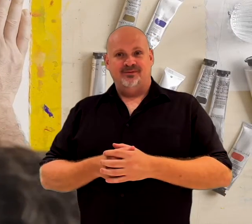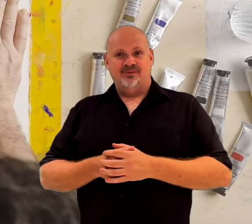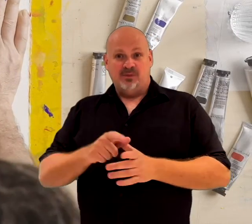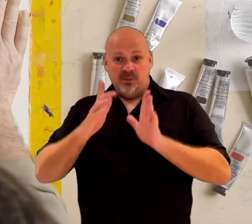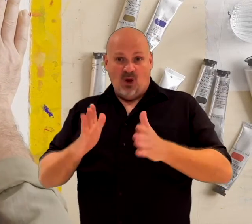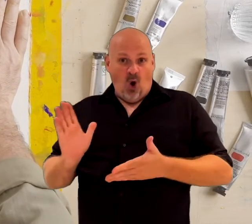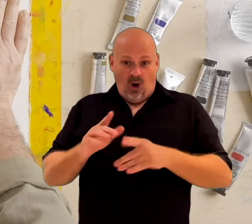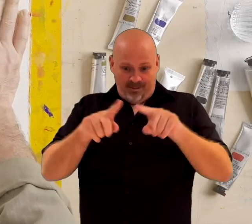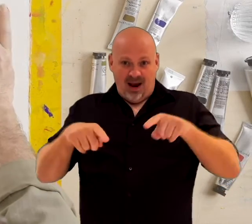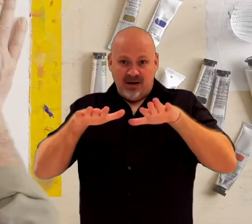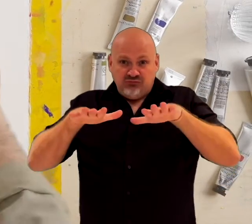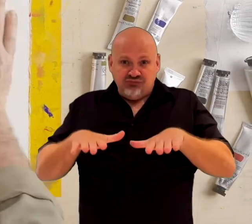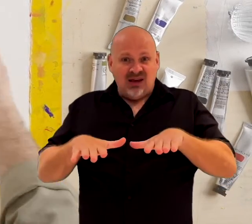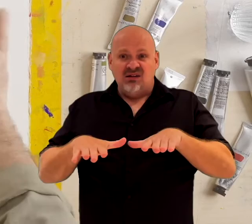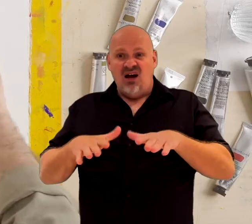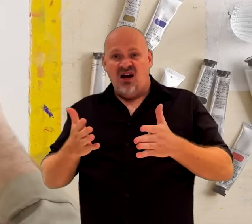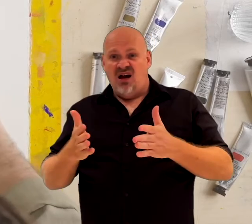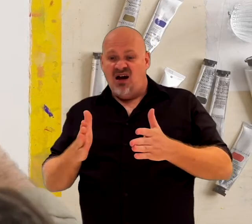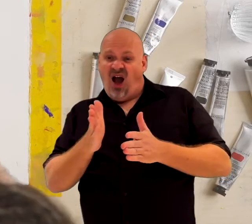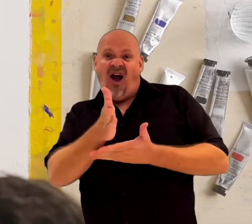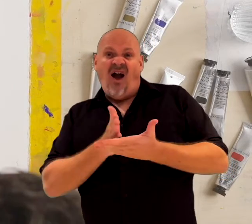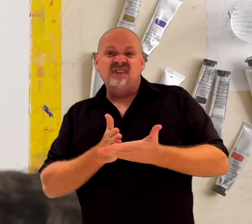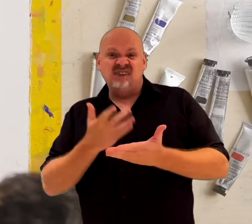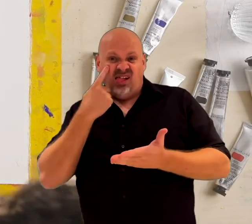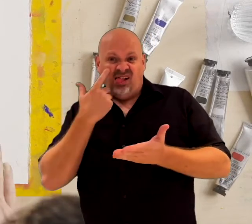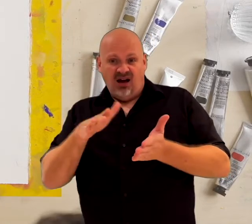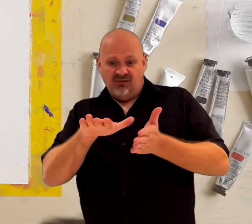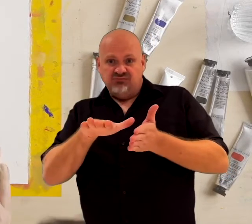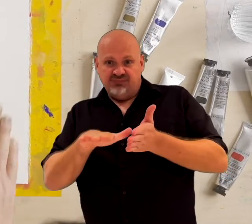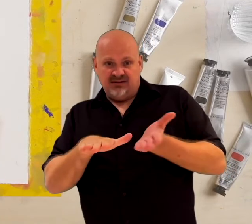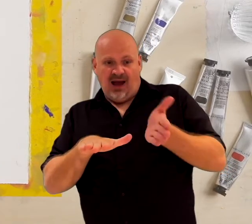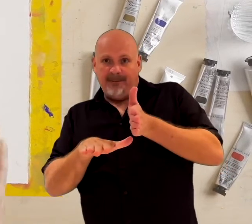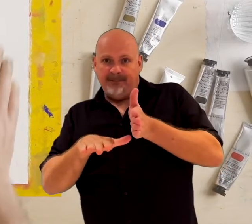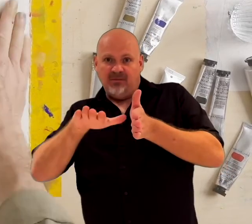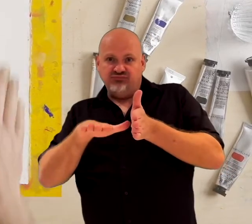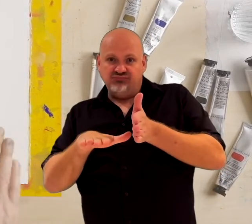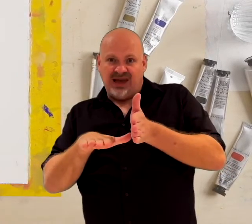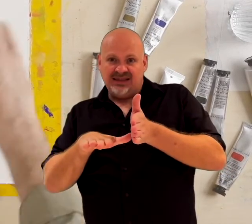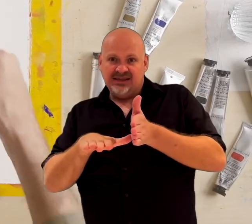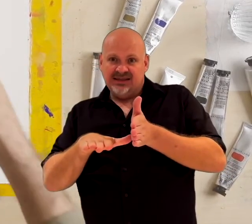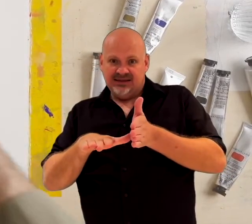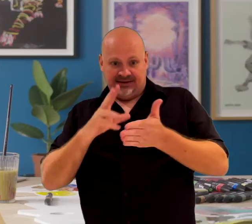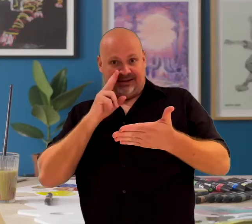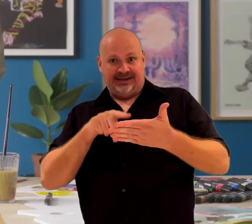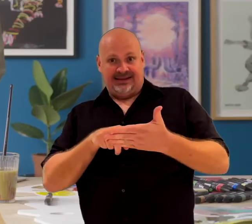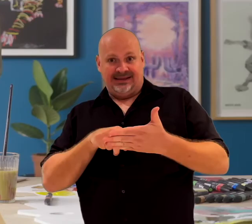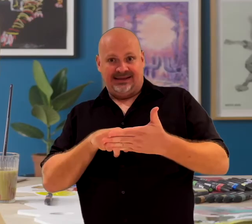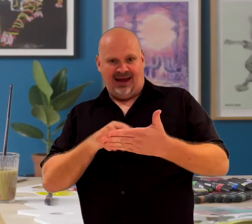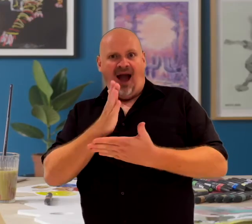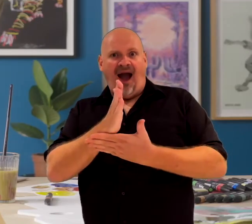You can also, you don't have to press the whole paper. Let's imagine you just press half the paper. Keep the other half up.